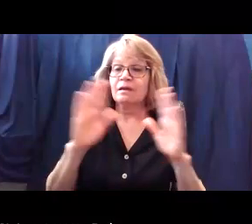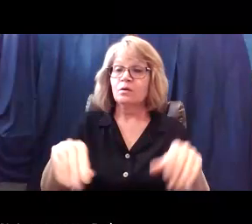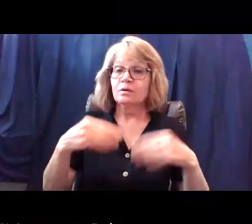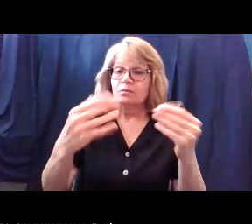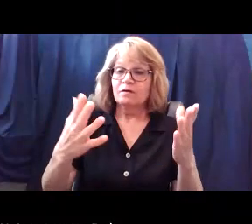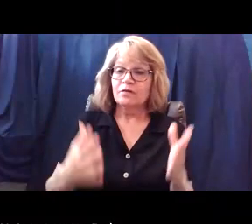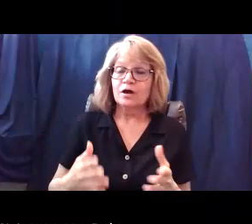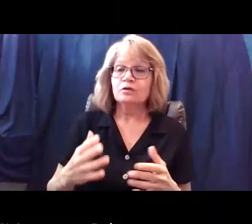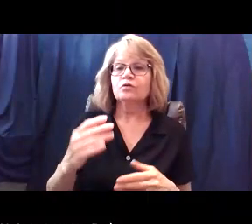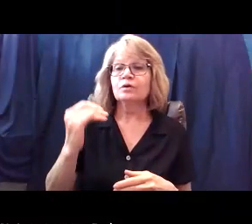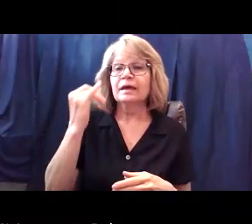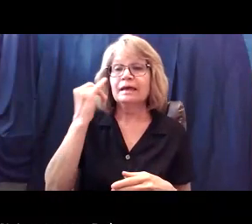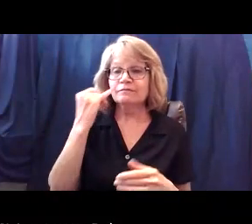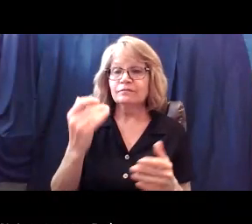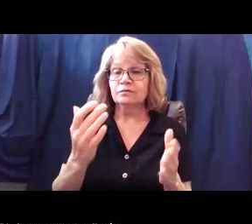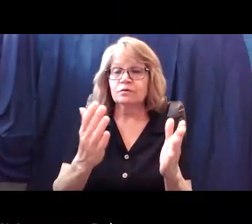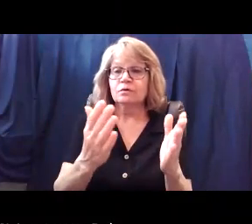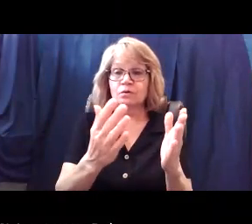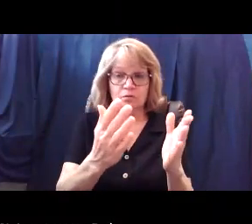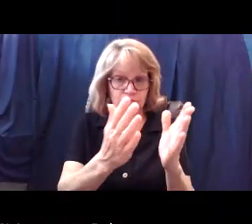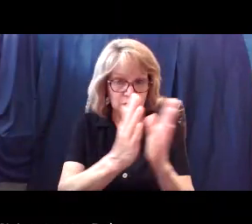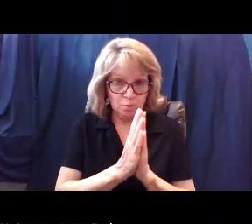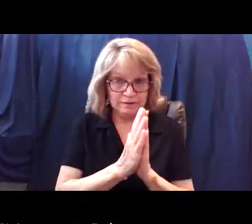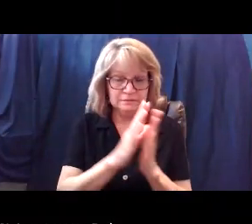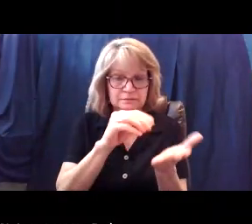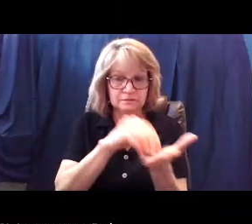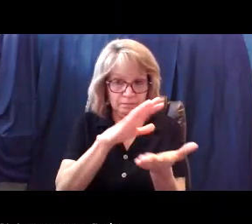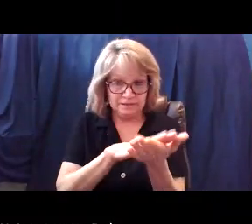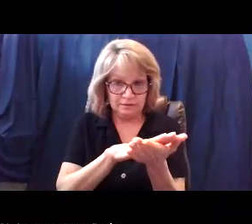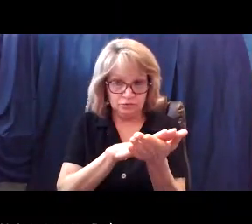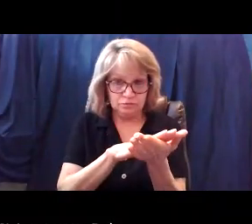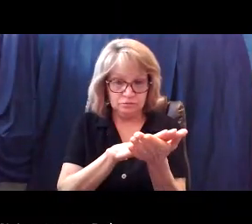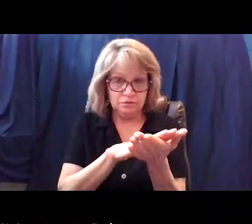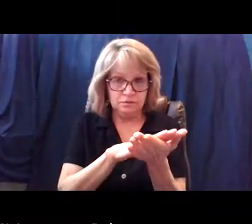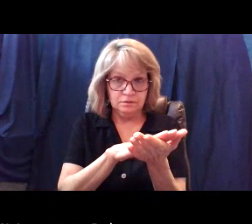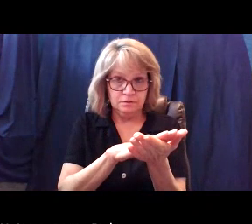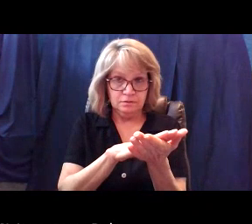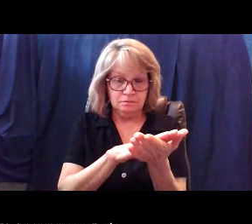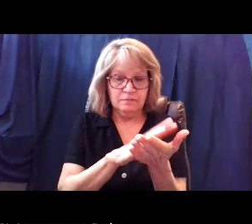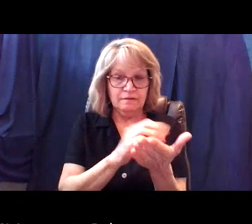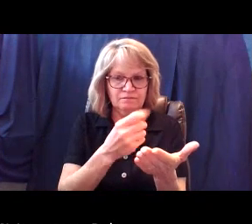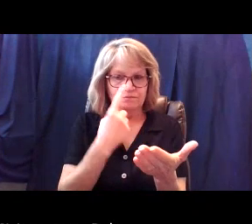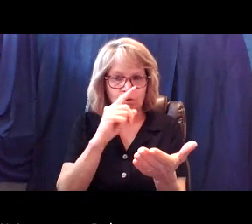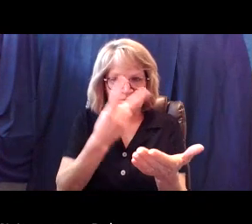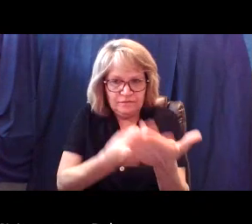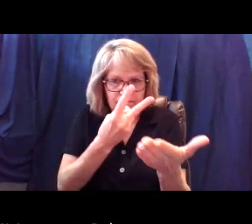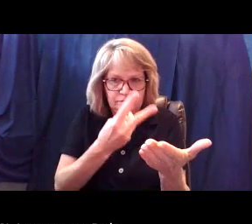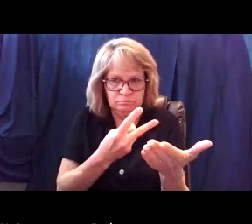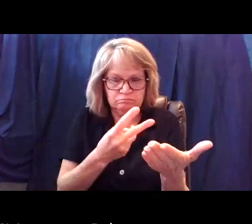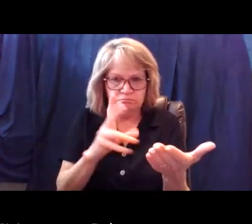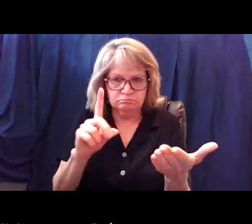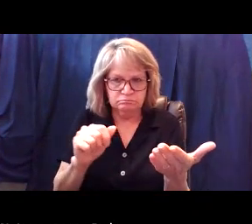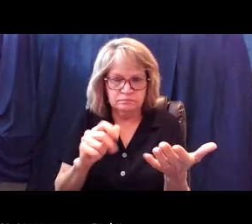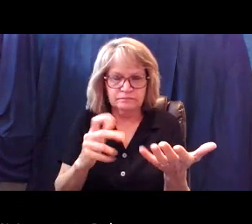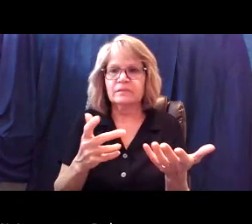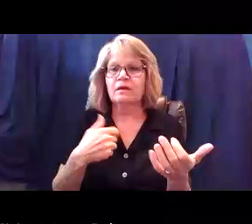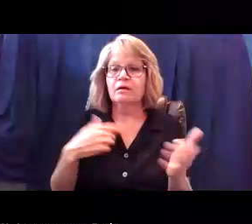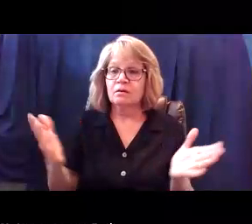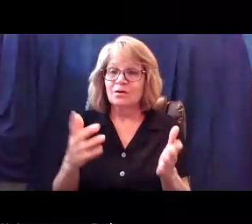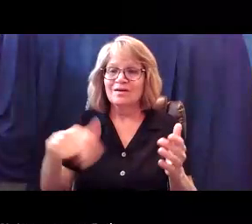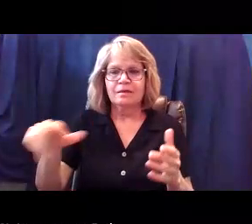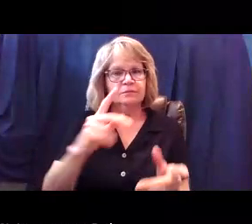is requesting this documentation and verification, I would encourage them to be